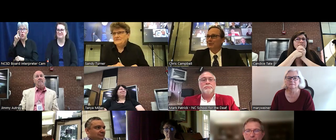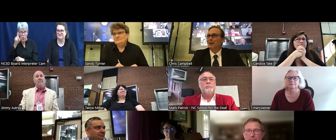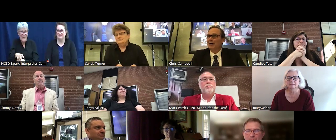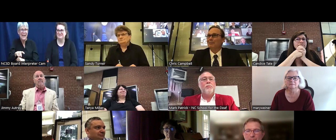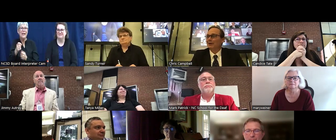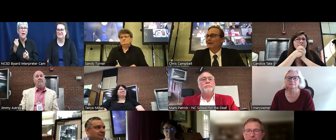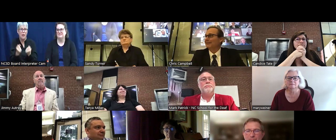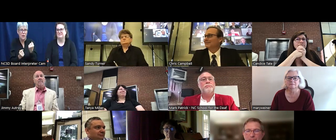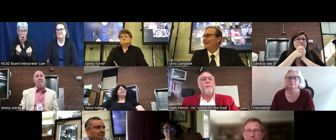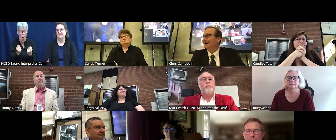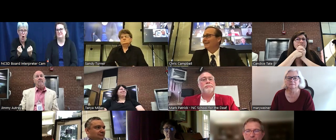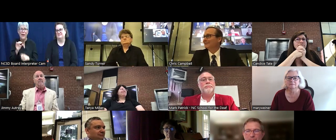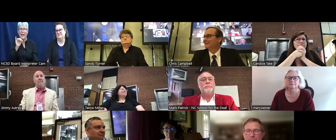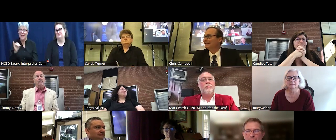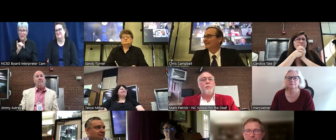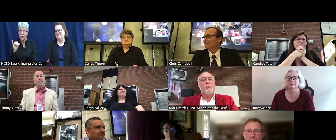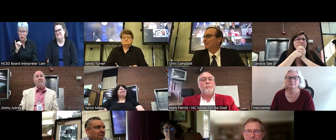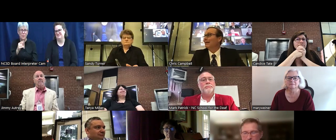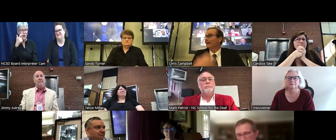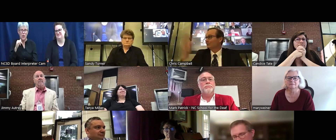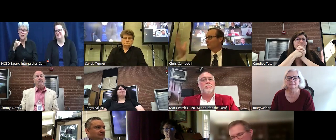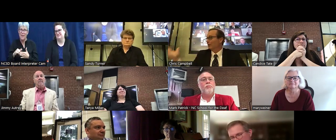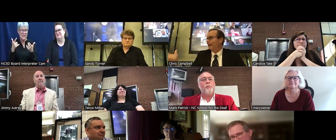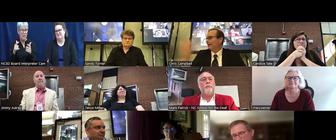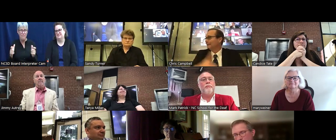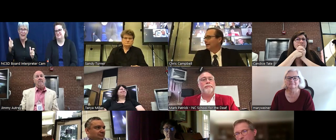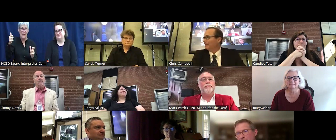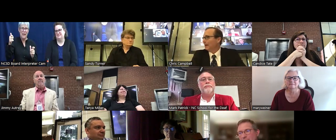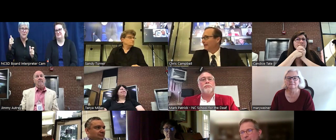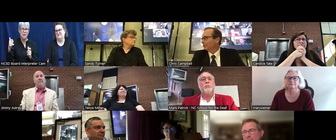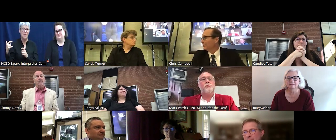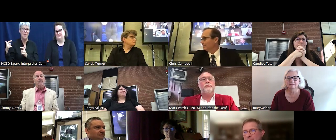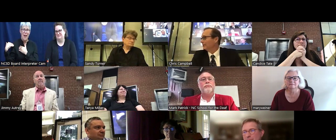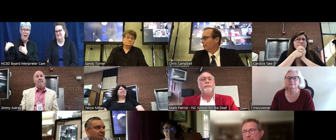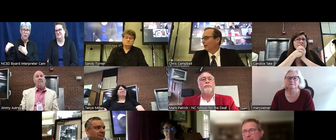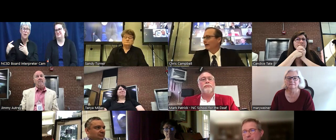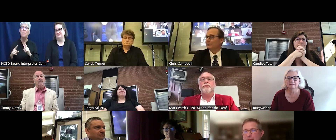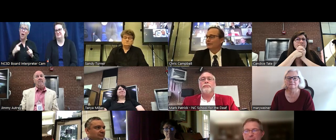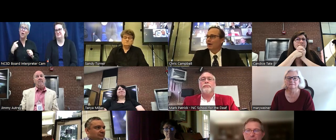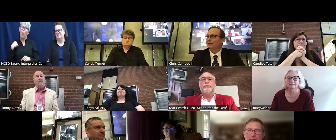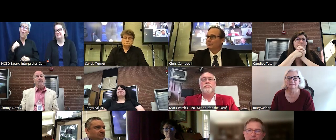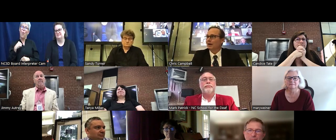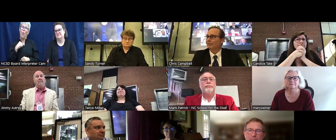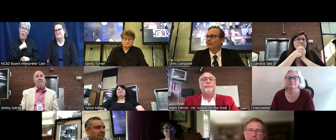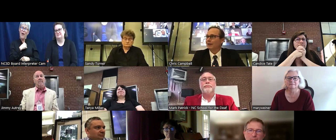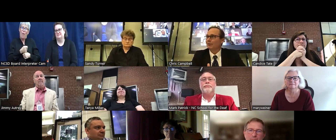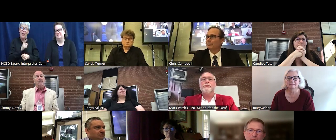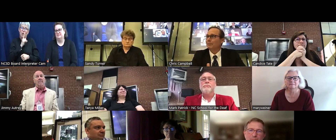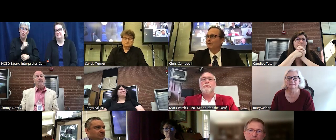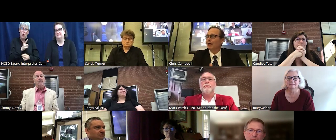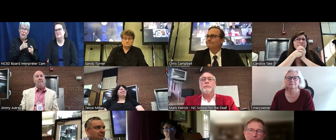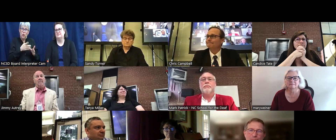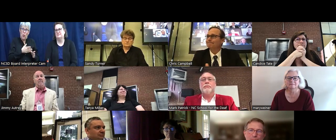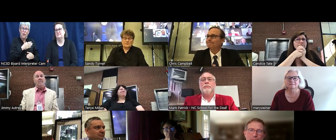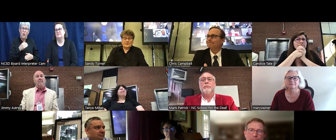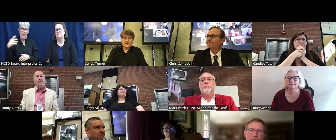face true liability this day and age. But yes, we're making sure that the directors and officers coverage can also be